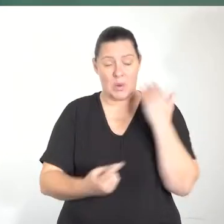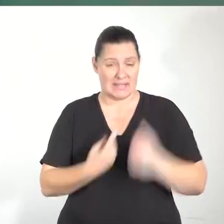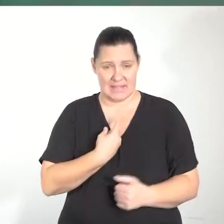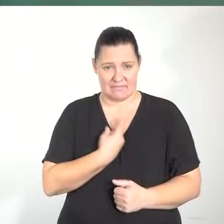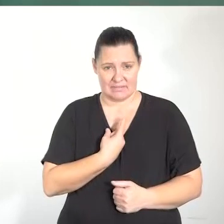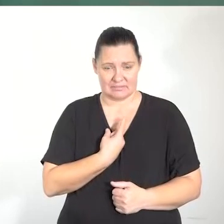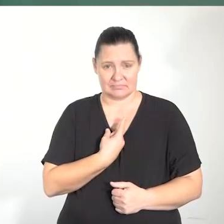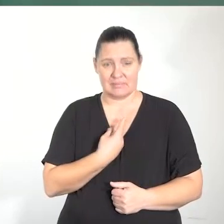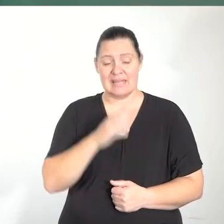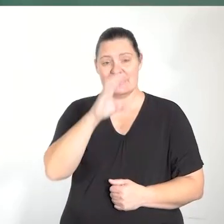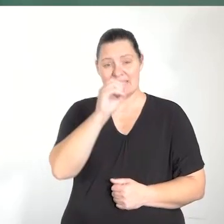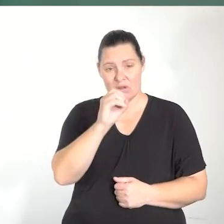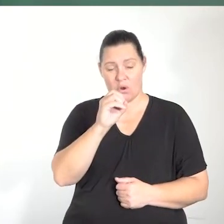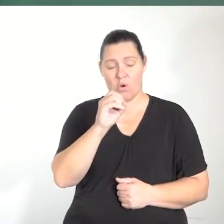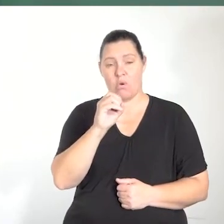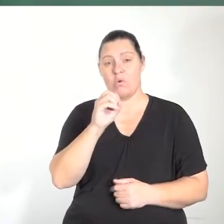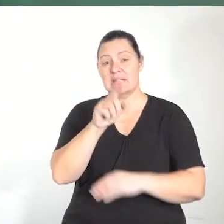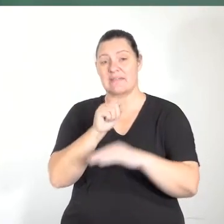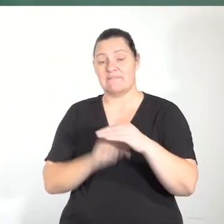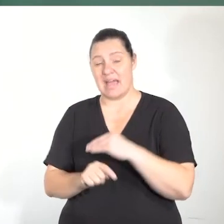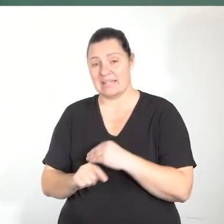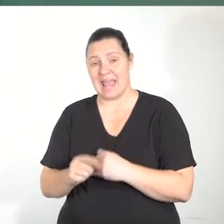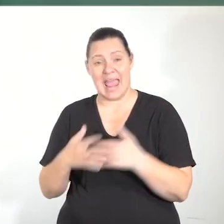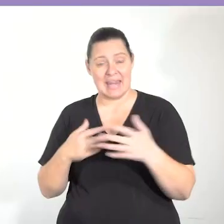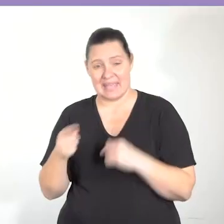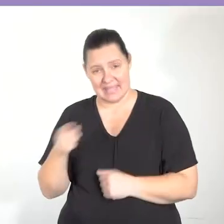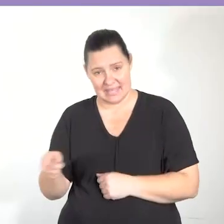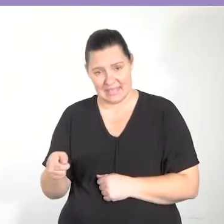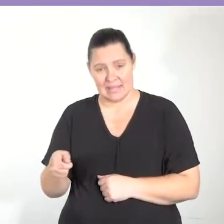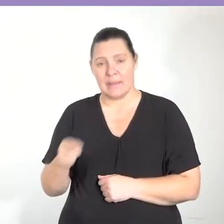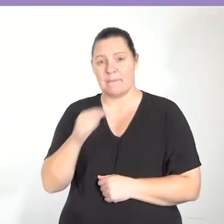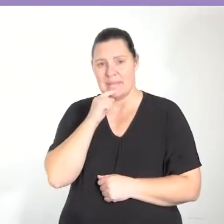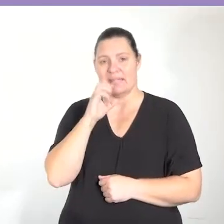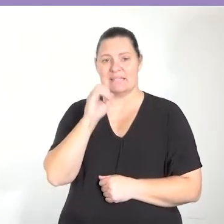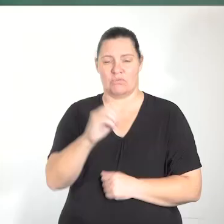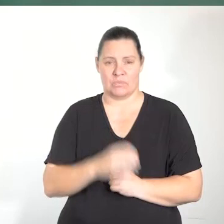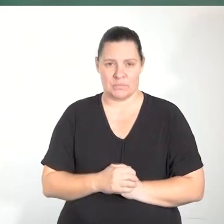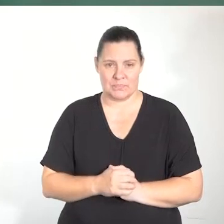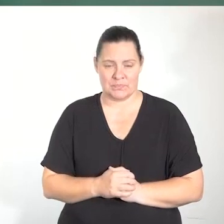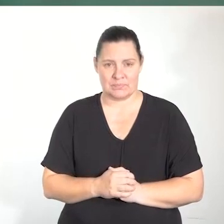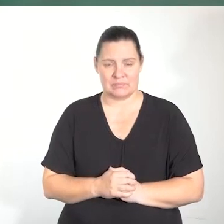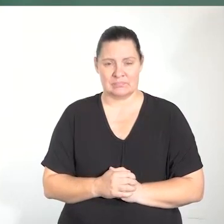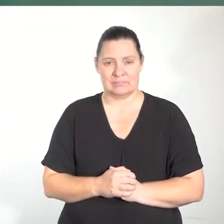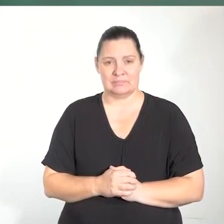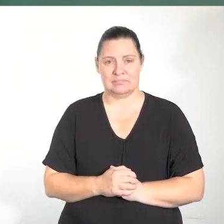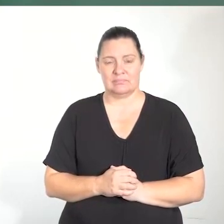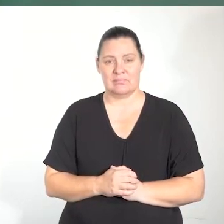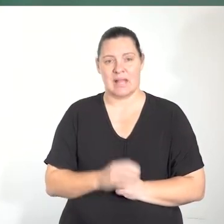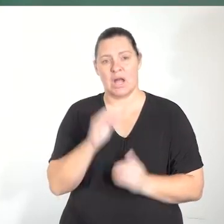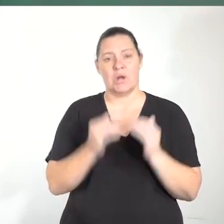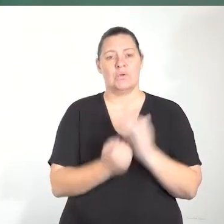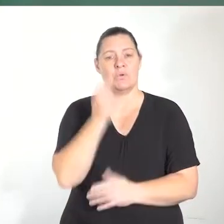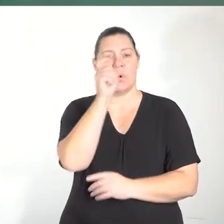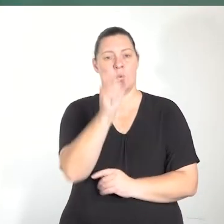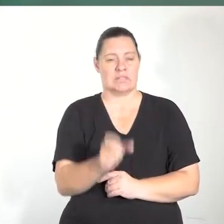But 0 divided by any number will give us an answer of 0. Okay, let's look at the new words that we are